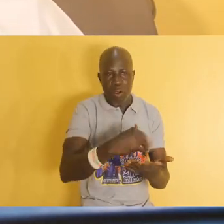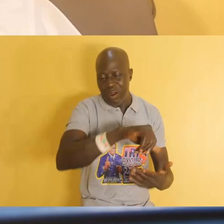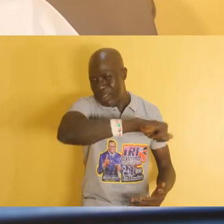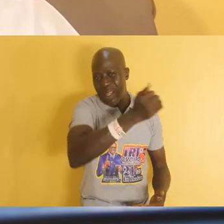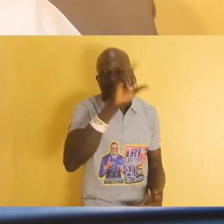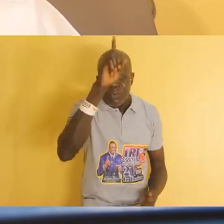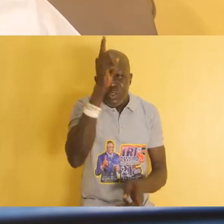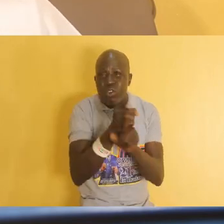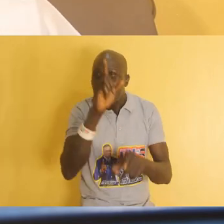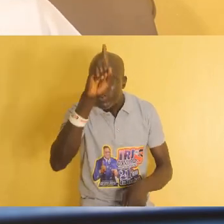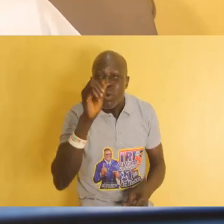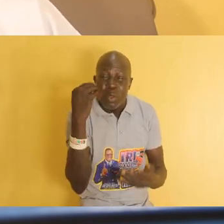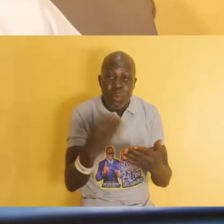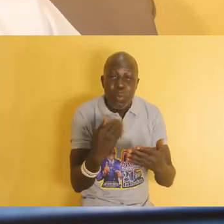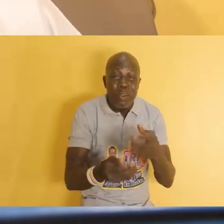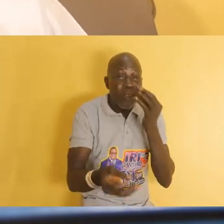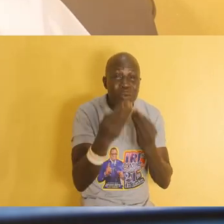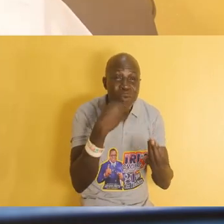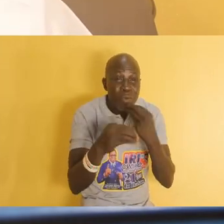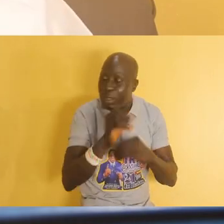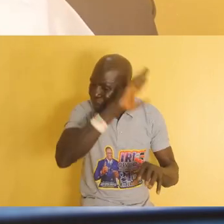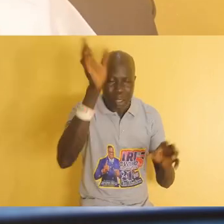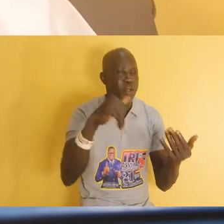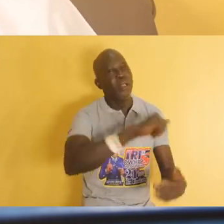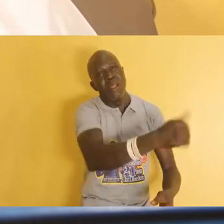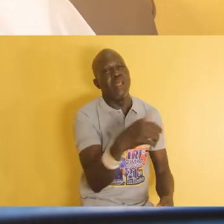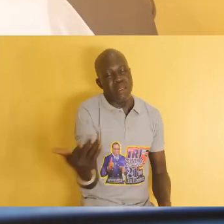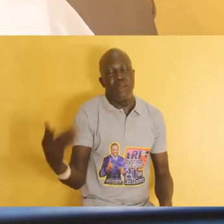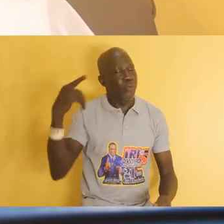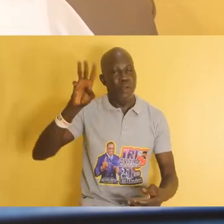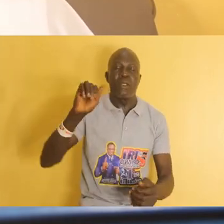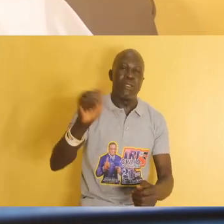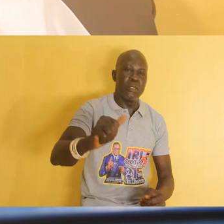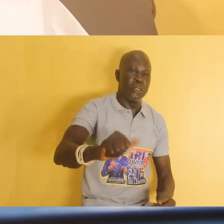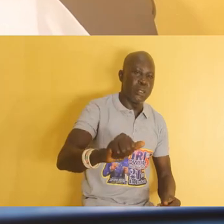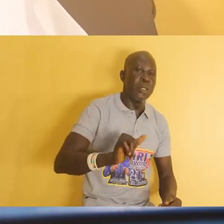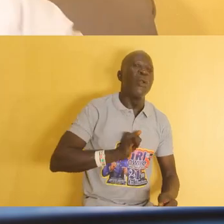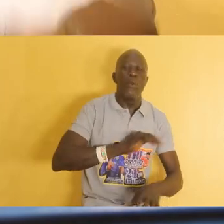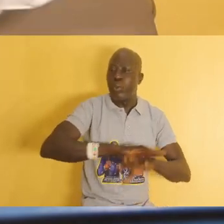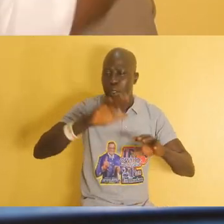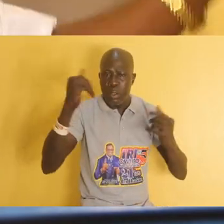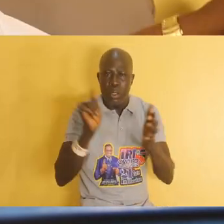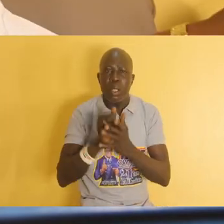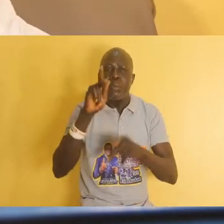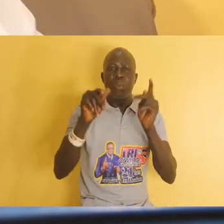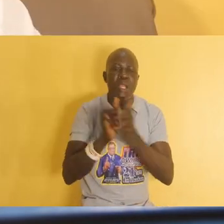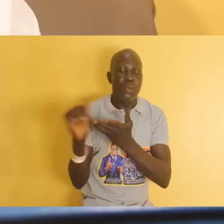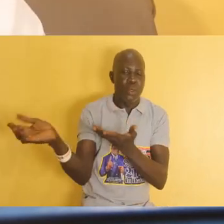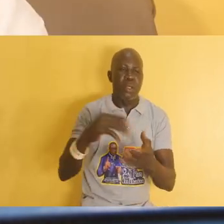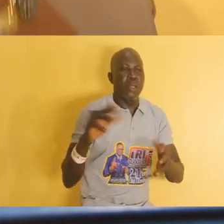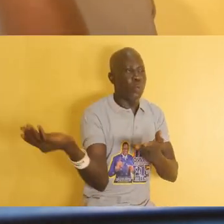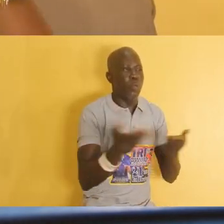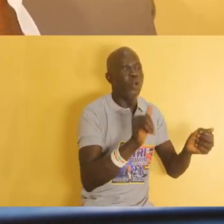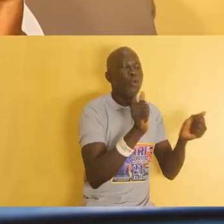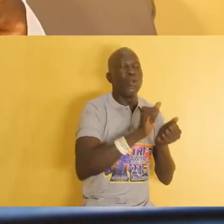we not collect a dime. To money for feeding. We don't collect anything for them. Yes. I want that